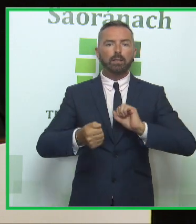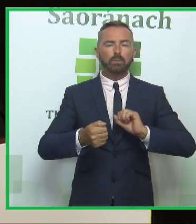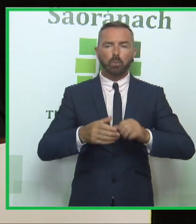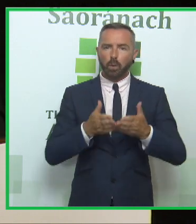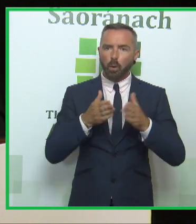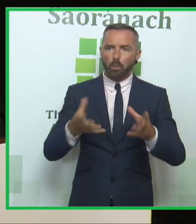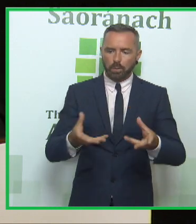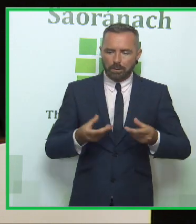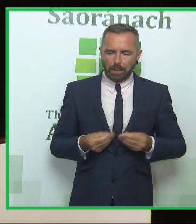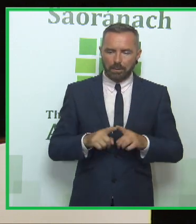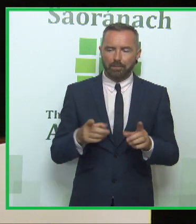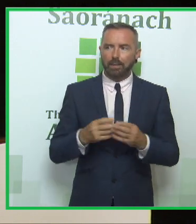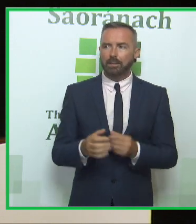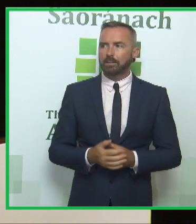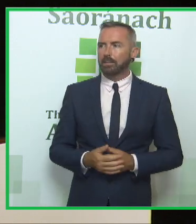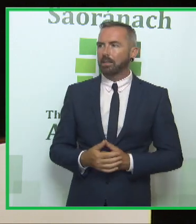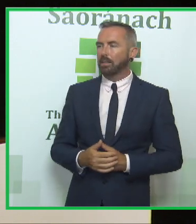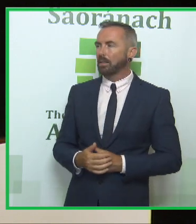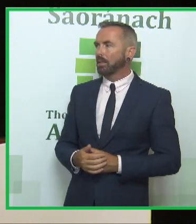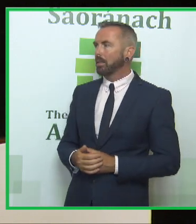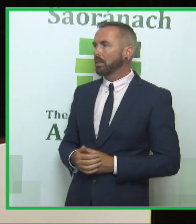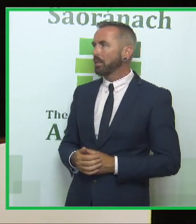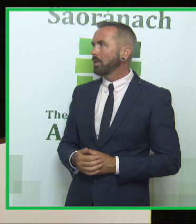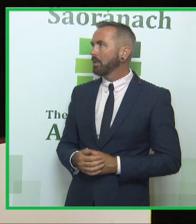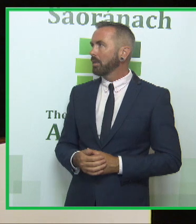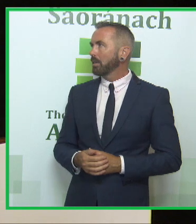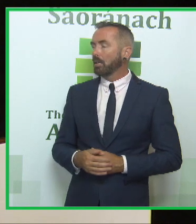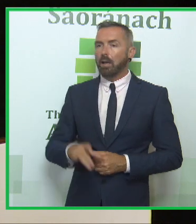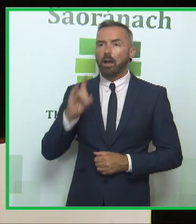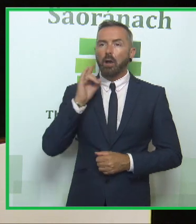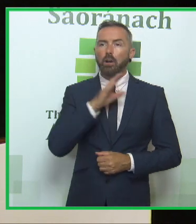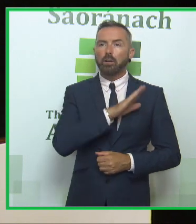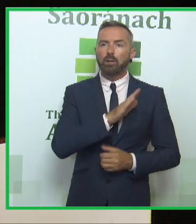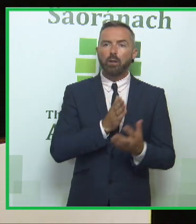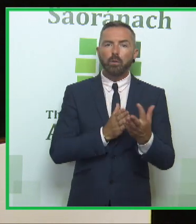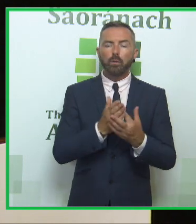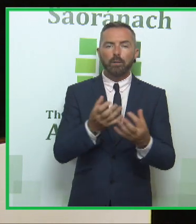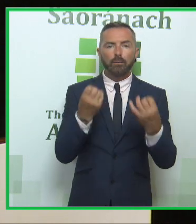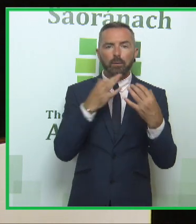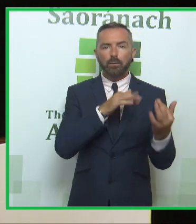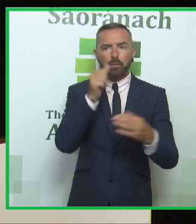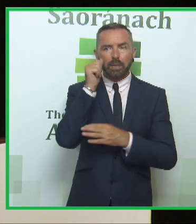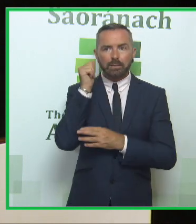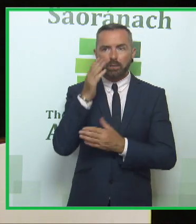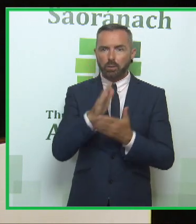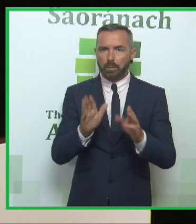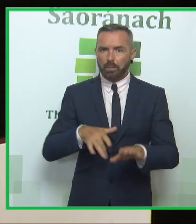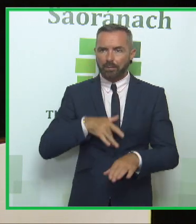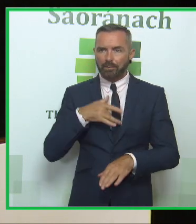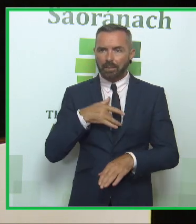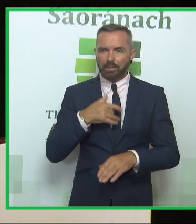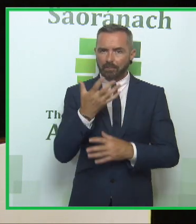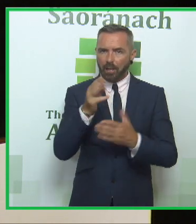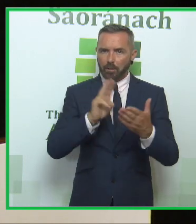We've tried many different things. And I heard a bit of feedback throughout yesterday at dinner. Some people feel the questions, the 5 minutes or so